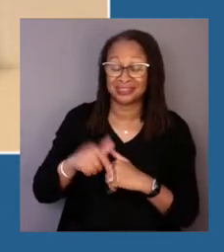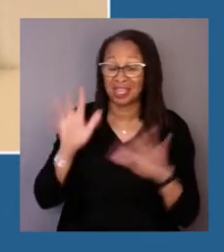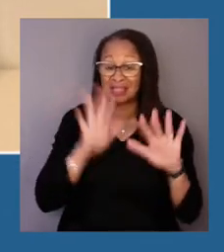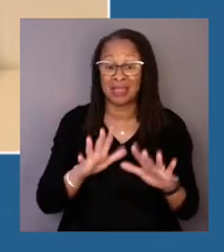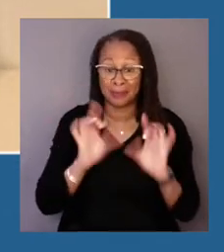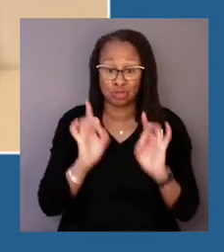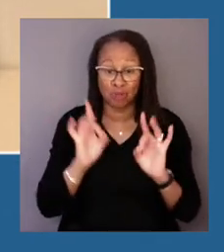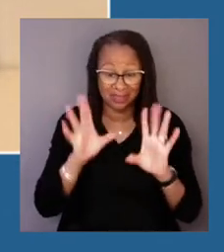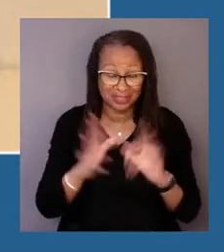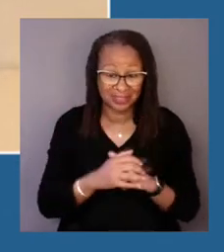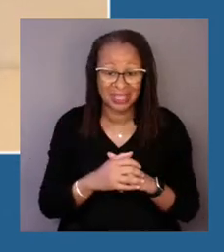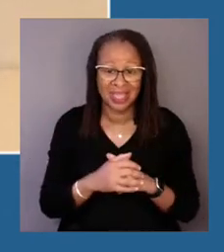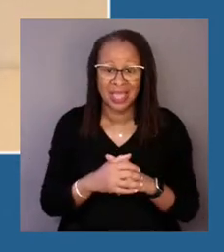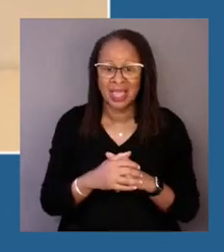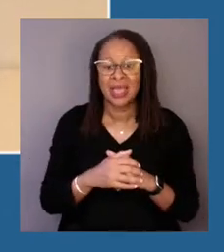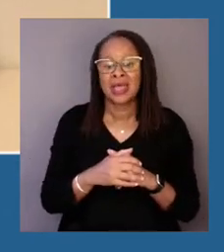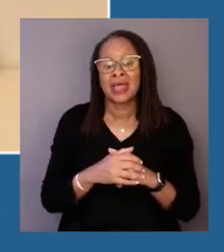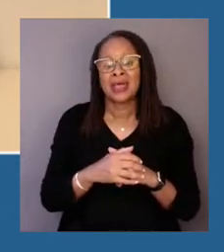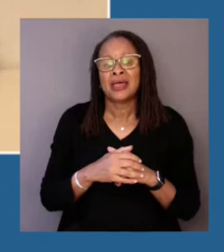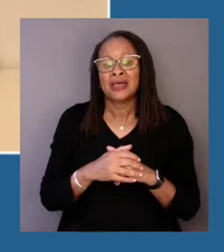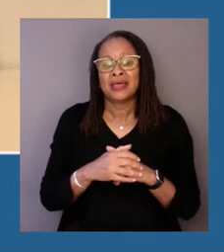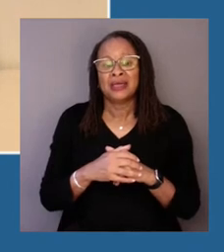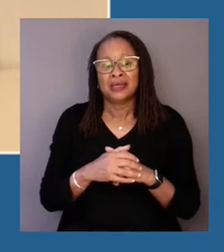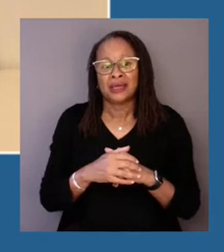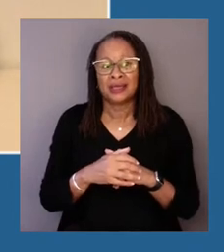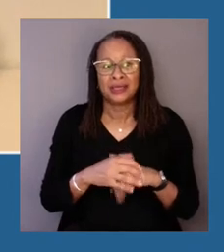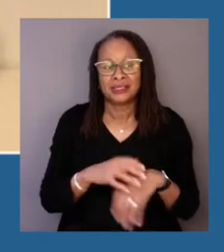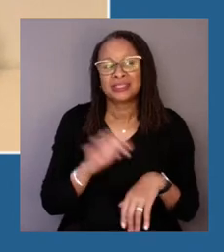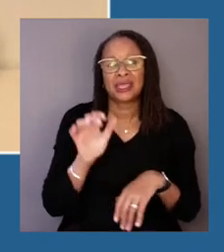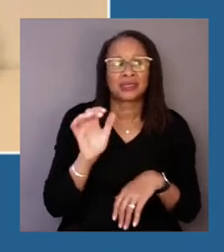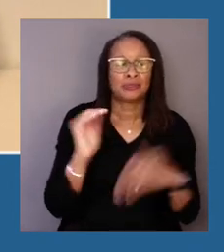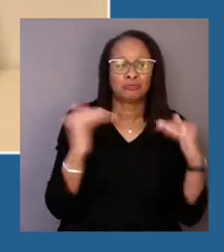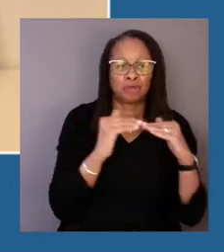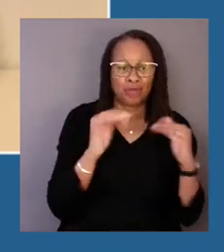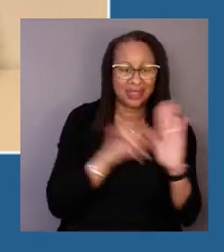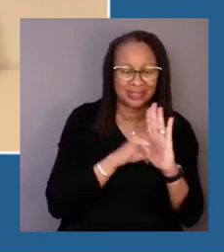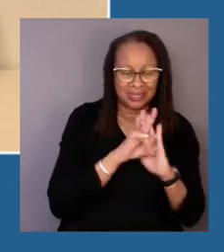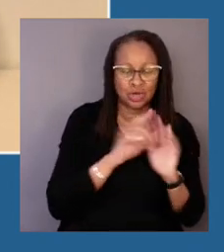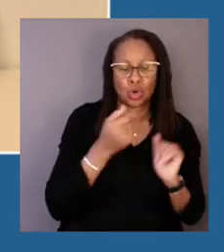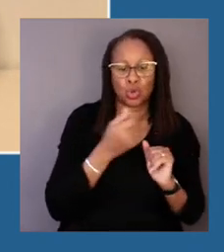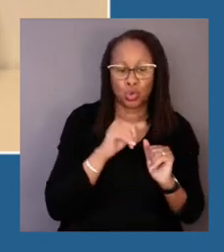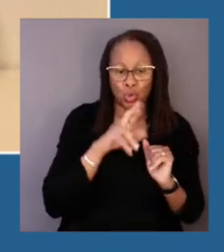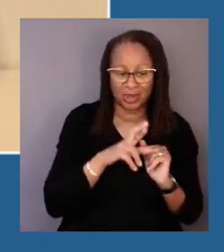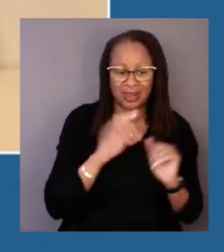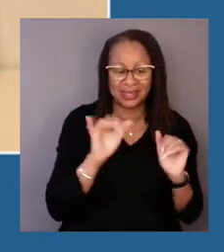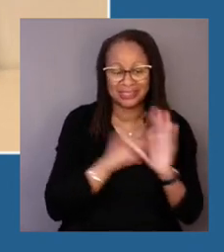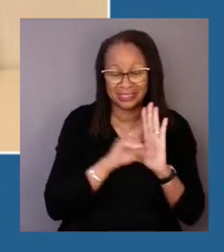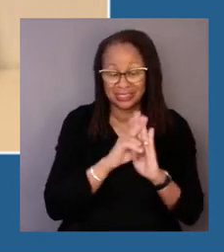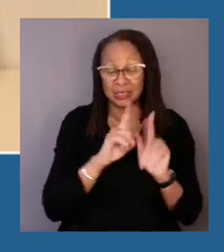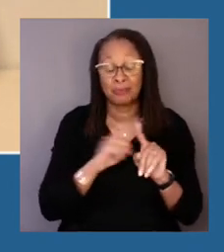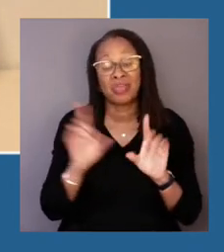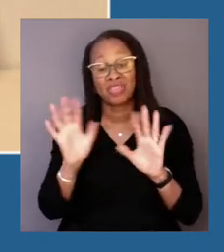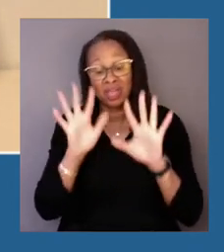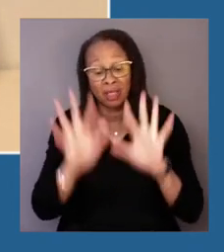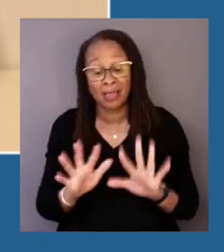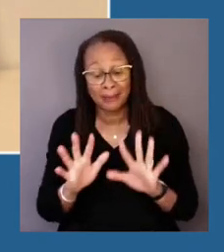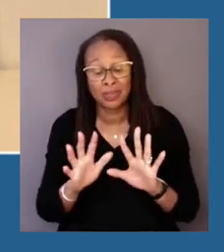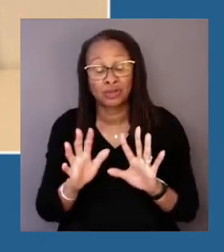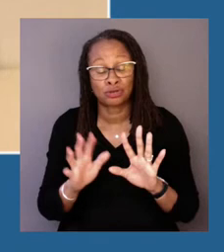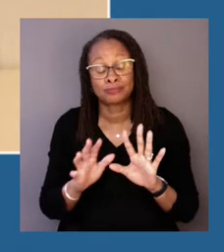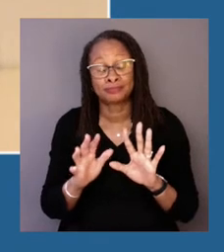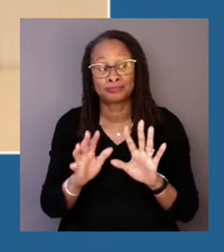I mean, like, issues of kind of like queer identity and racial justice obviously impacts everyone, but the climate crisis also is one of those issues that, you